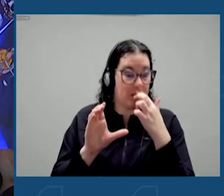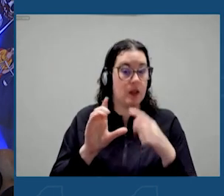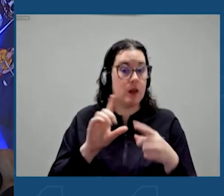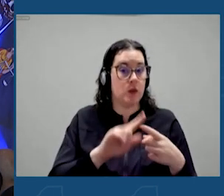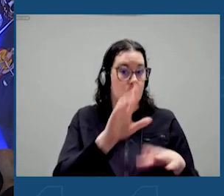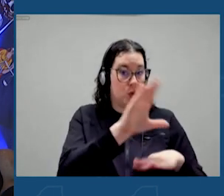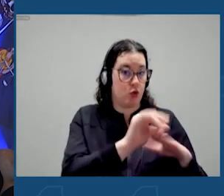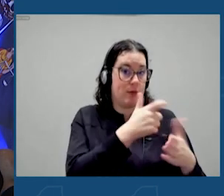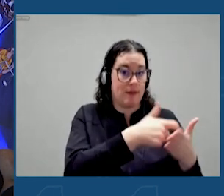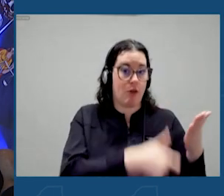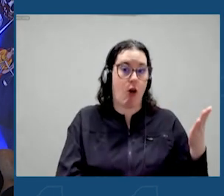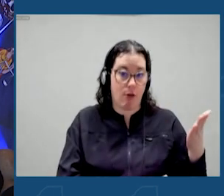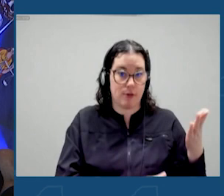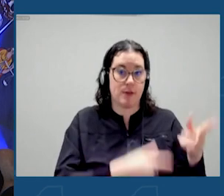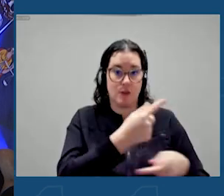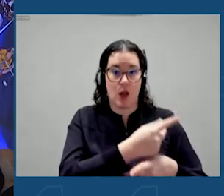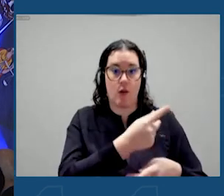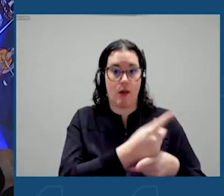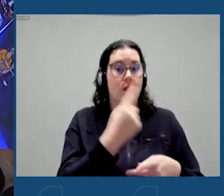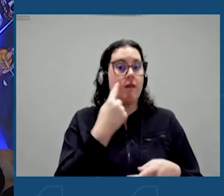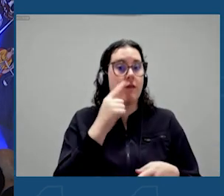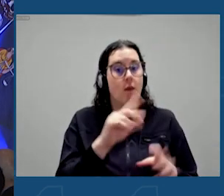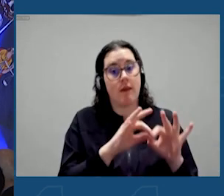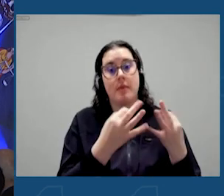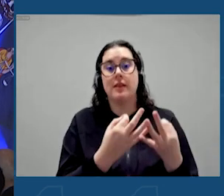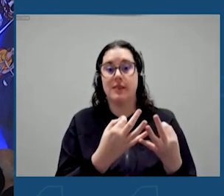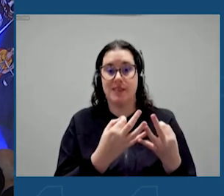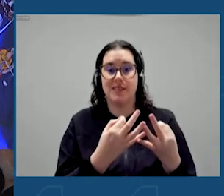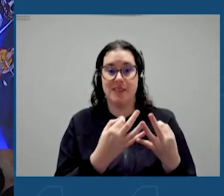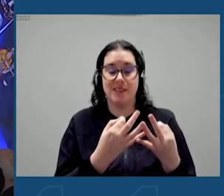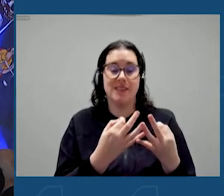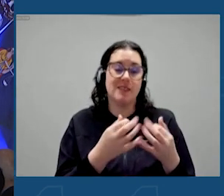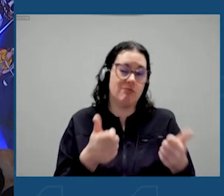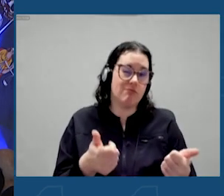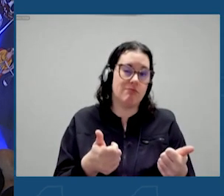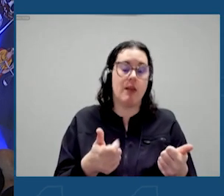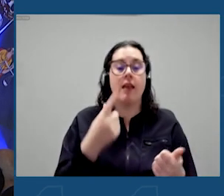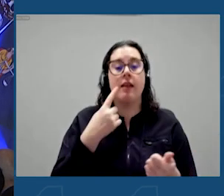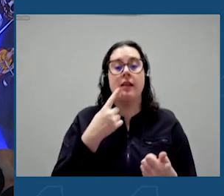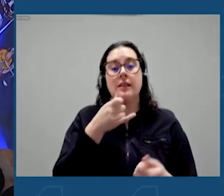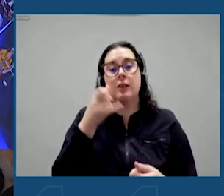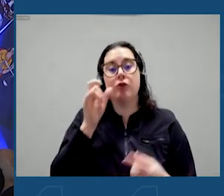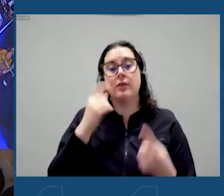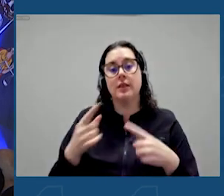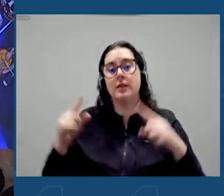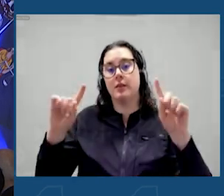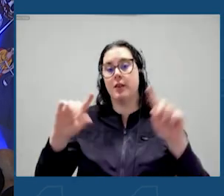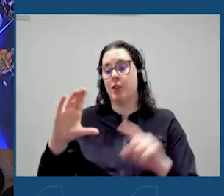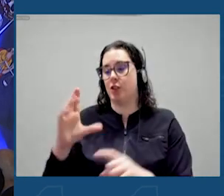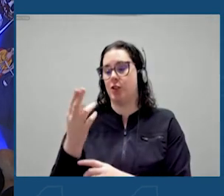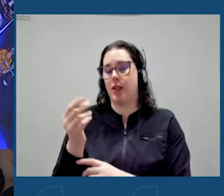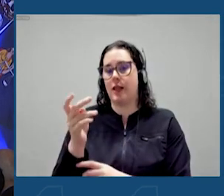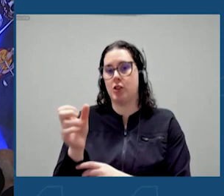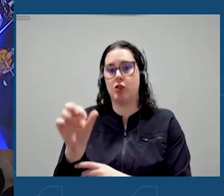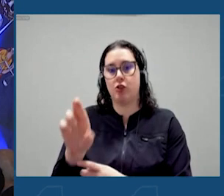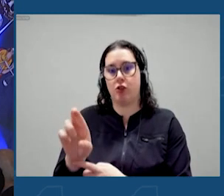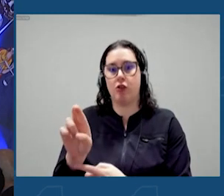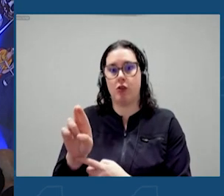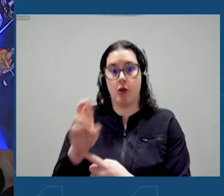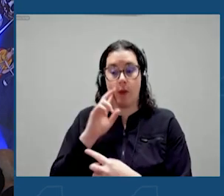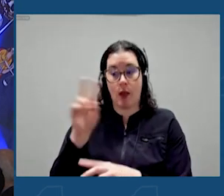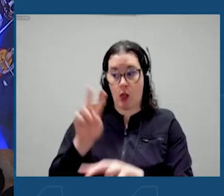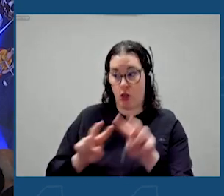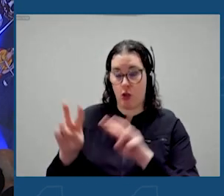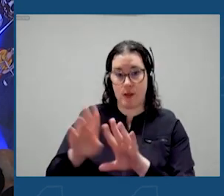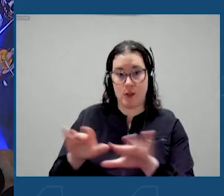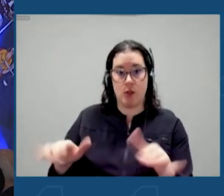cost of child care for families. And then yesterday's announcement, the chancellor, we looked at children with disabilities.